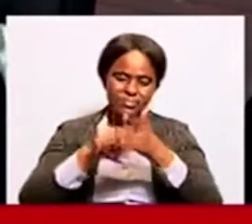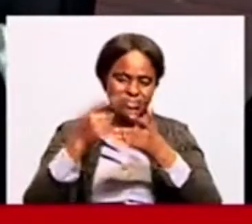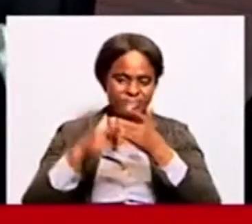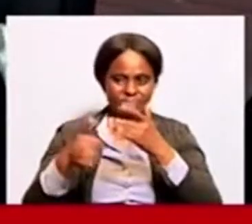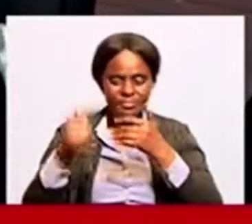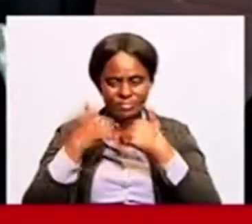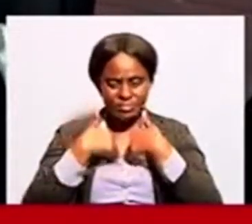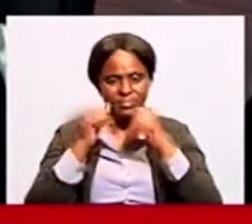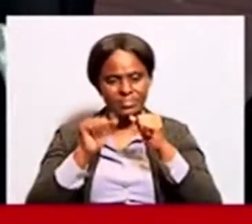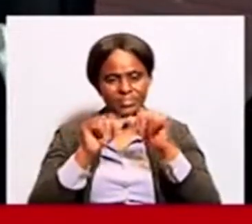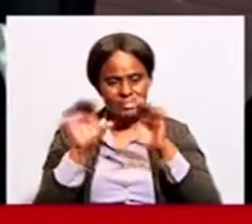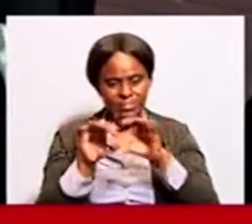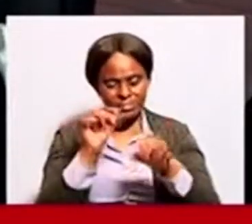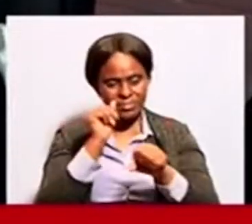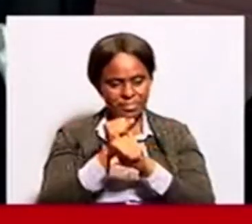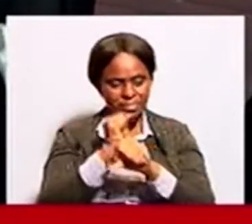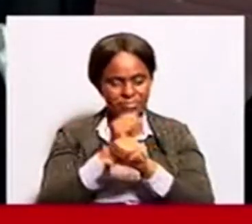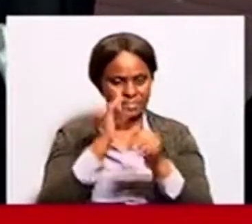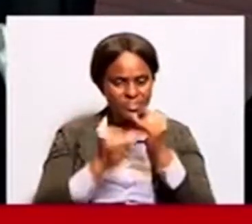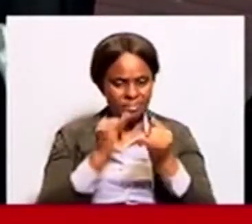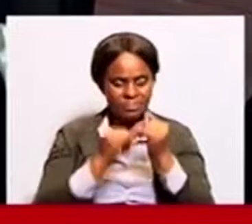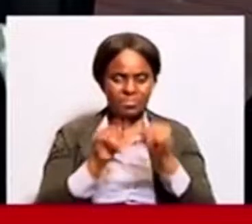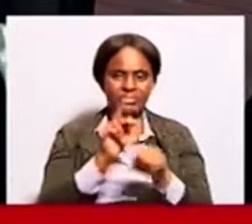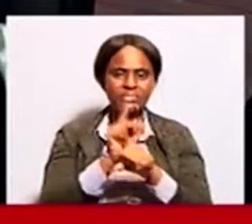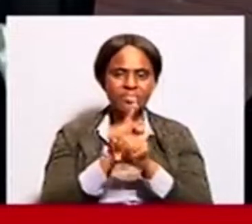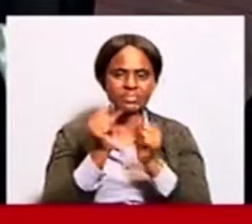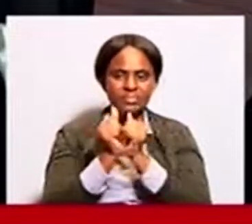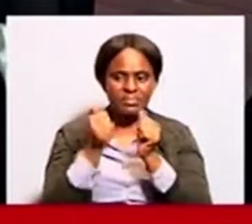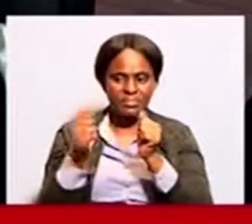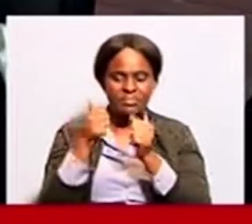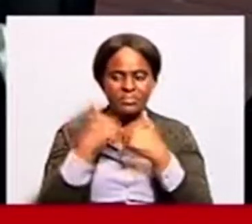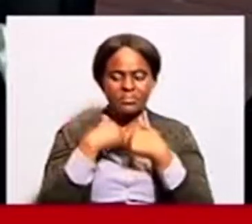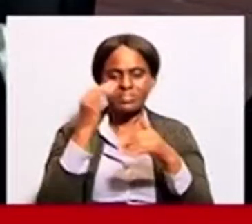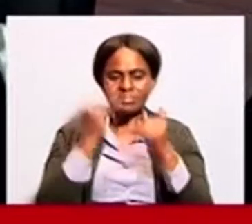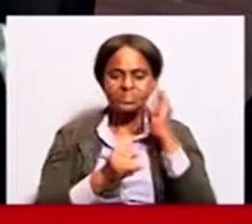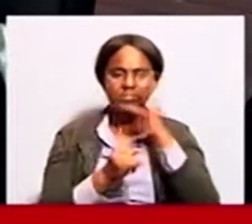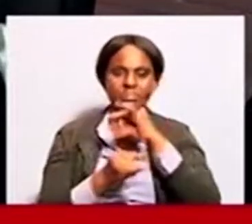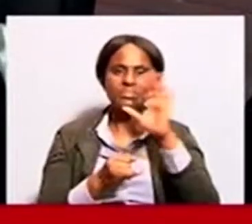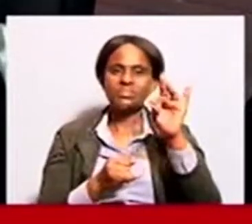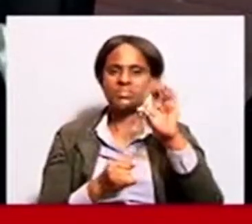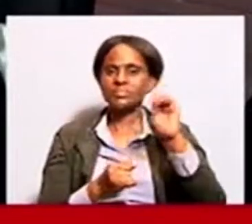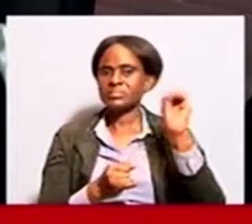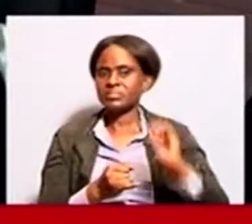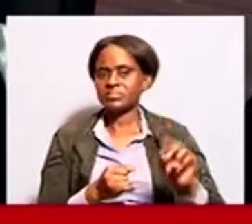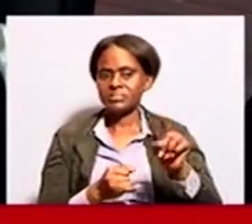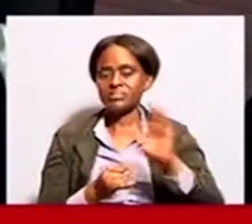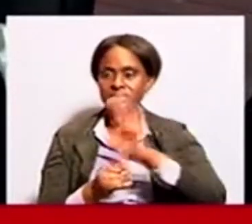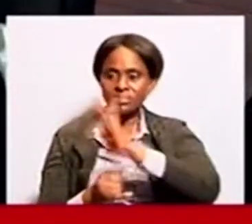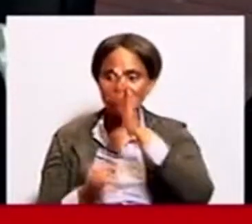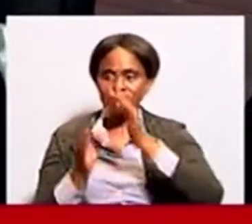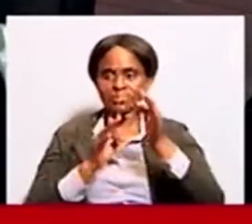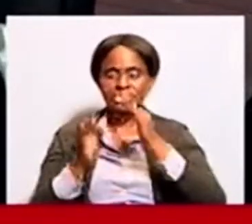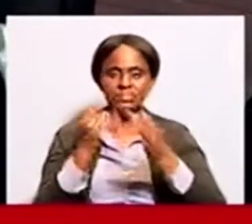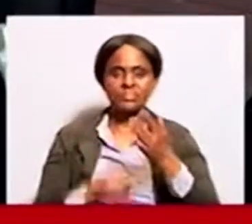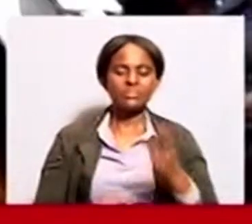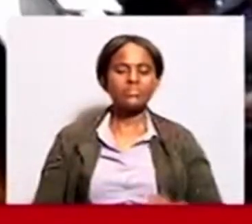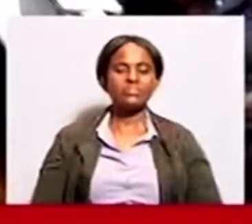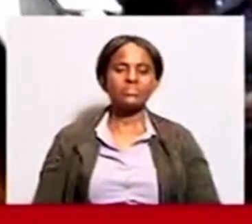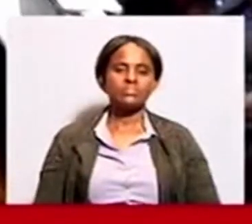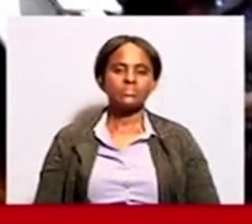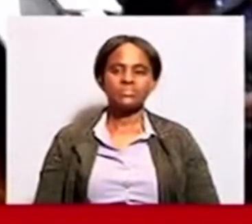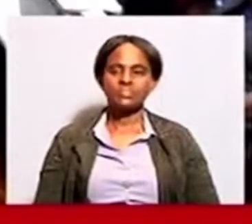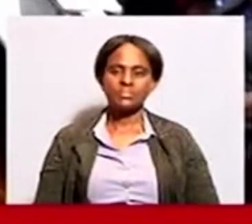contractor would have done to finish the project when he had done 80% of that. What is your explanation on that?